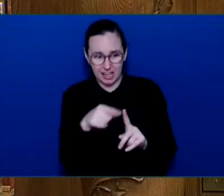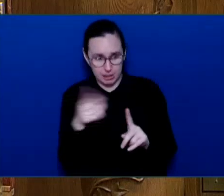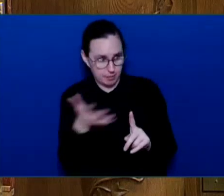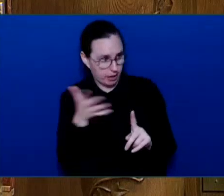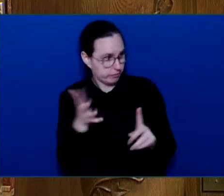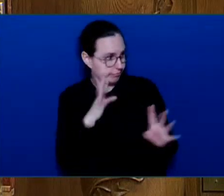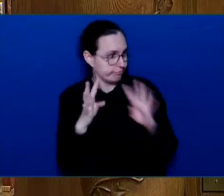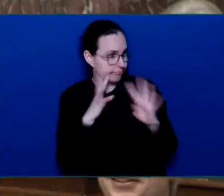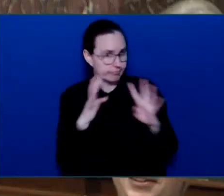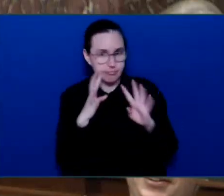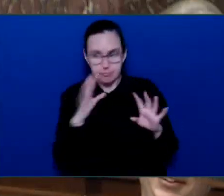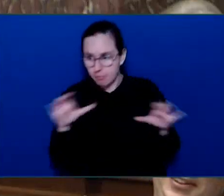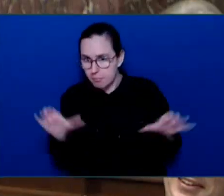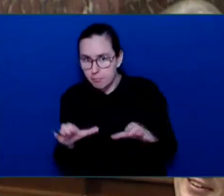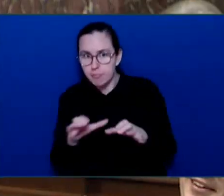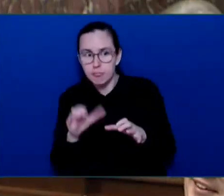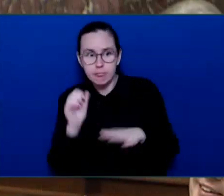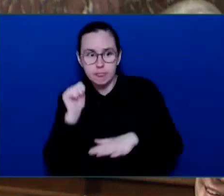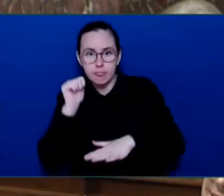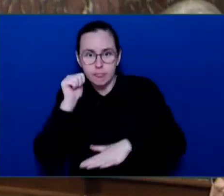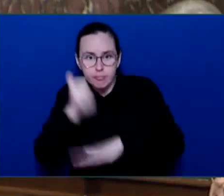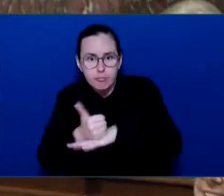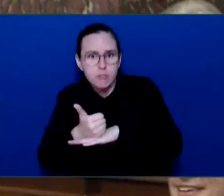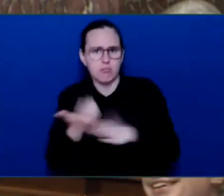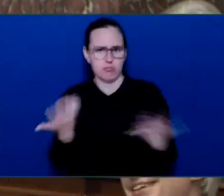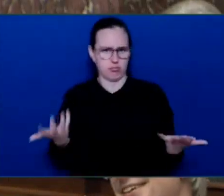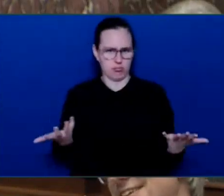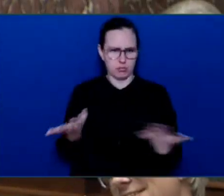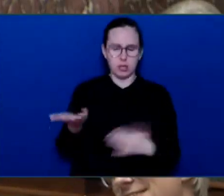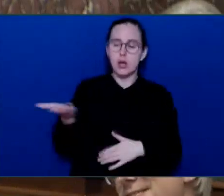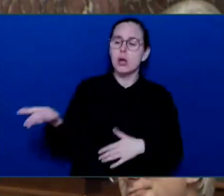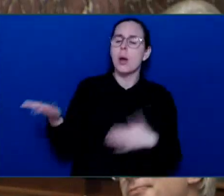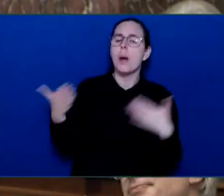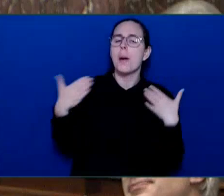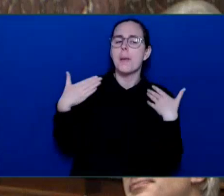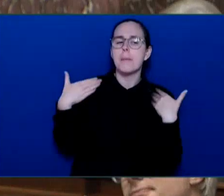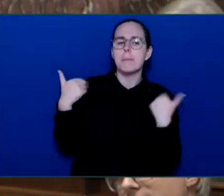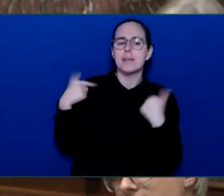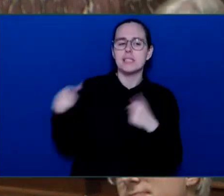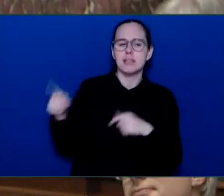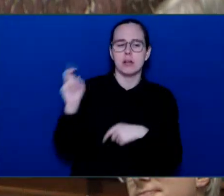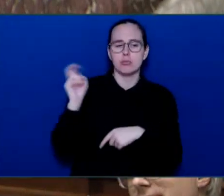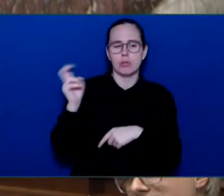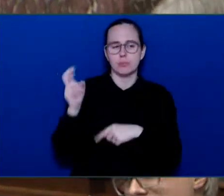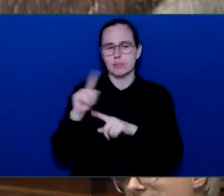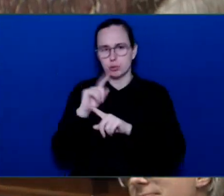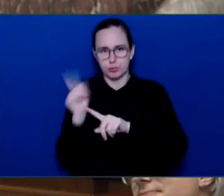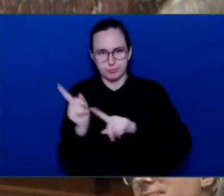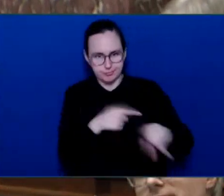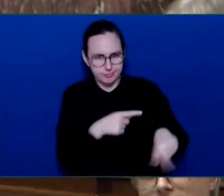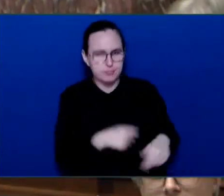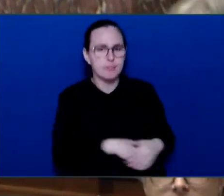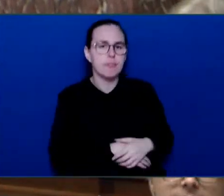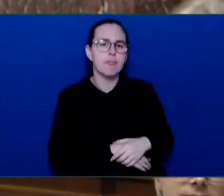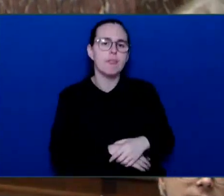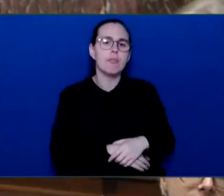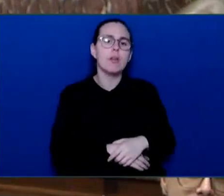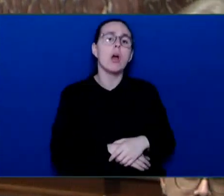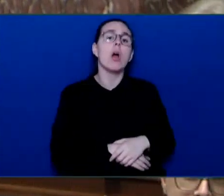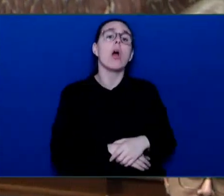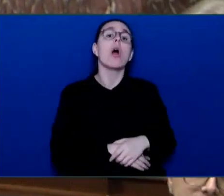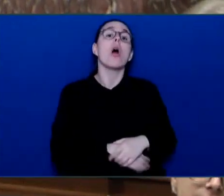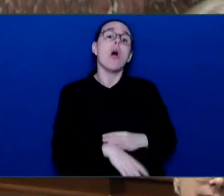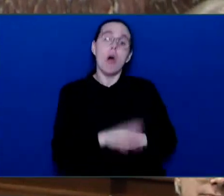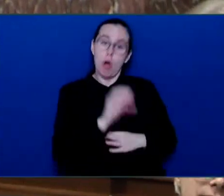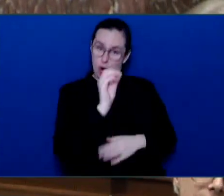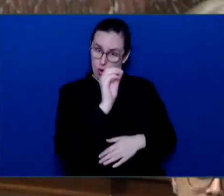Minister. There's quite a gamut of issues there, Mr. Speaker, but I'll take the question as being about the Surrey-Langley SkyTrain because, again, our government, the first government in